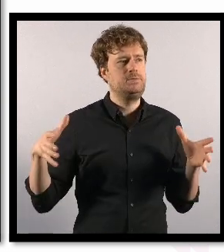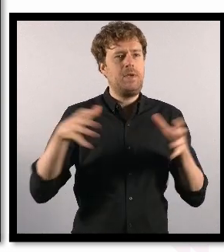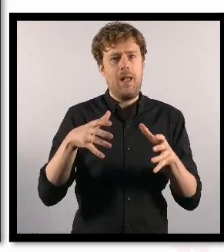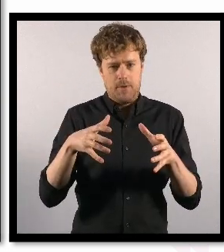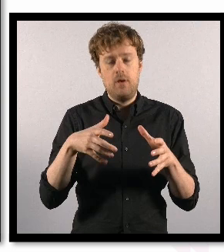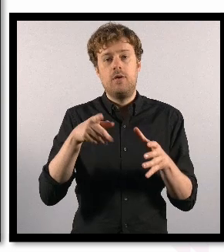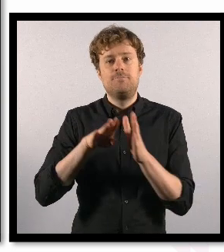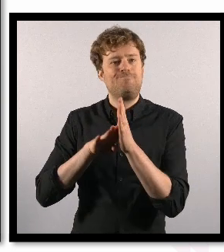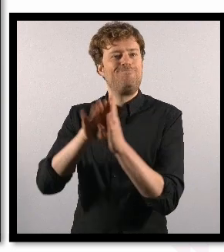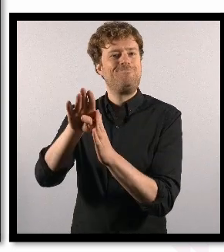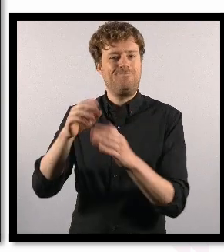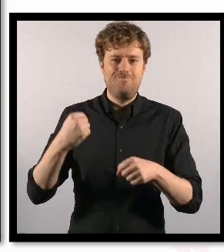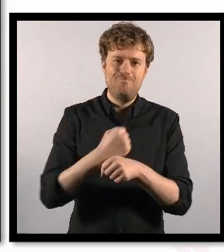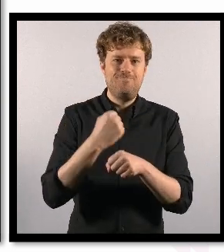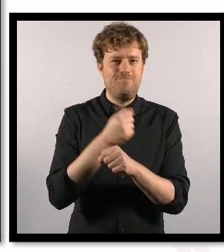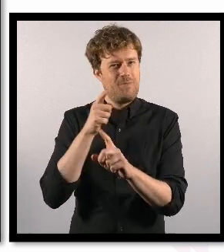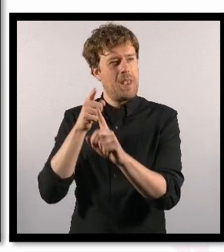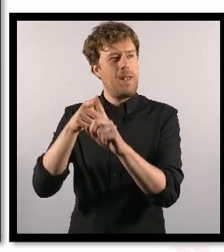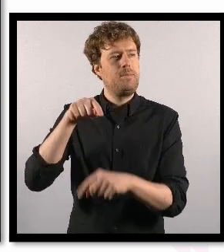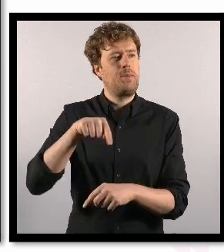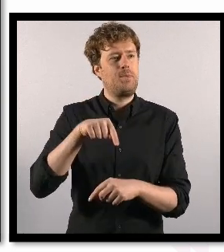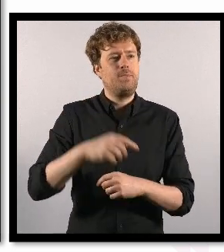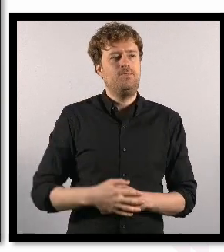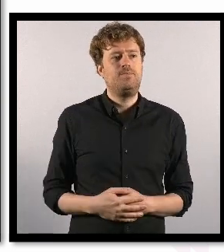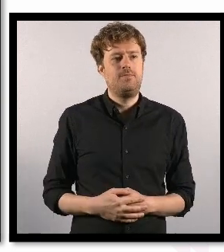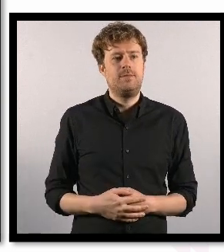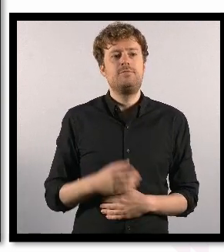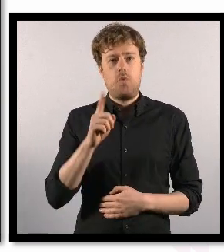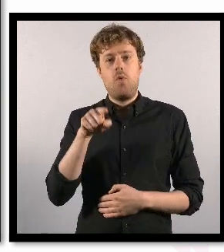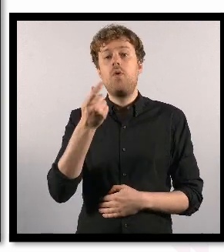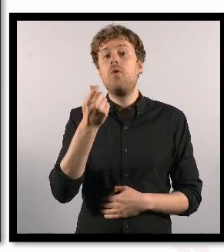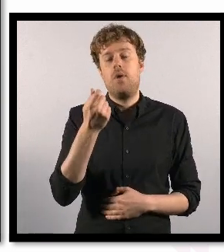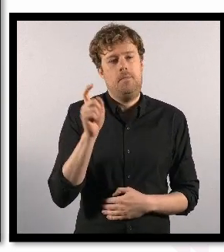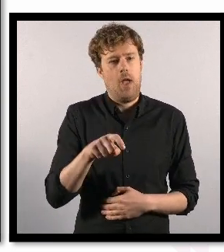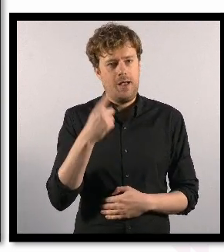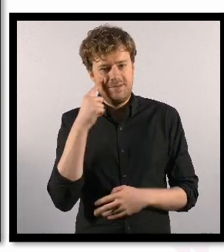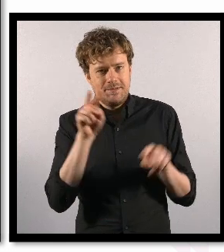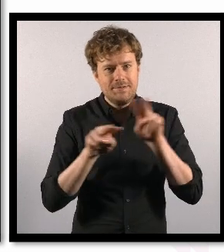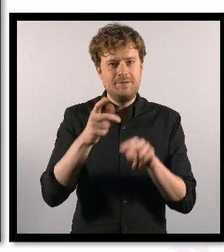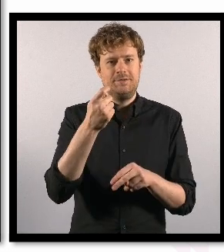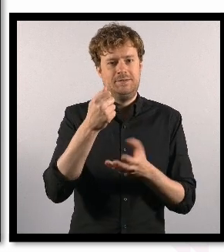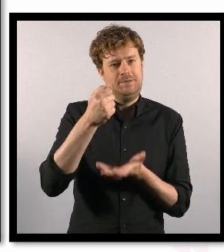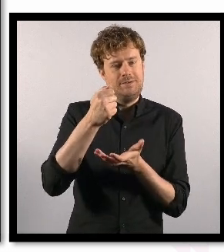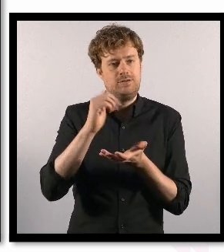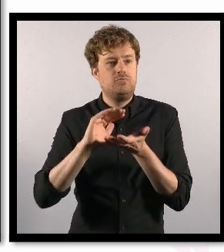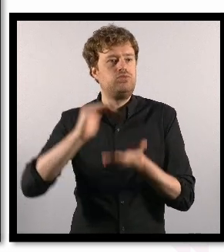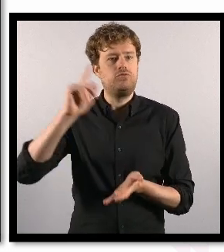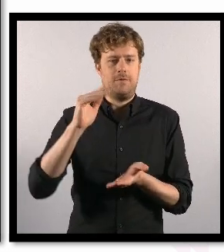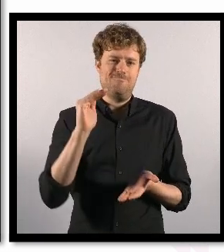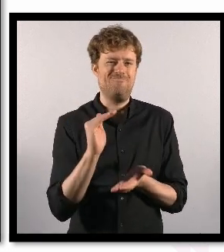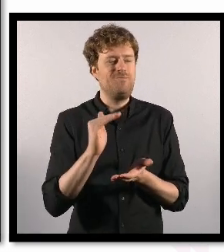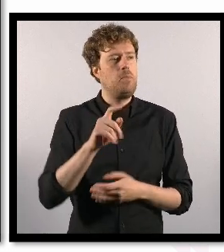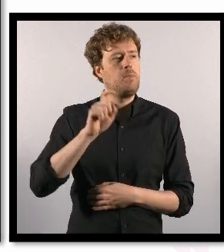towards a more democratic and devolved tenancy model, with smaller clusters allowing engineering teams the flexibility that they demand. In our case,